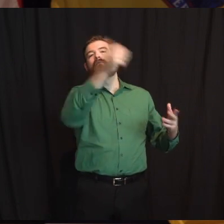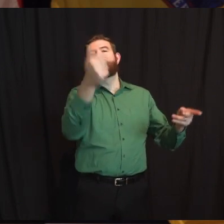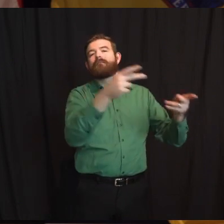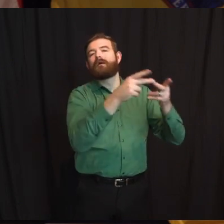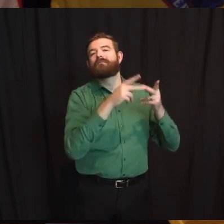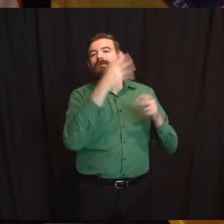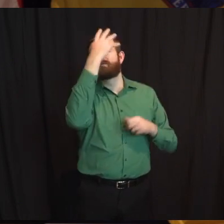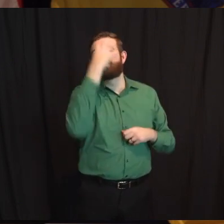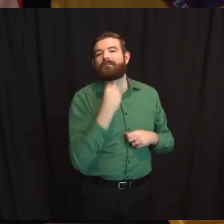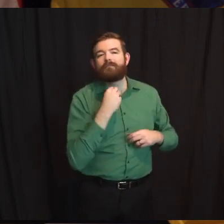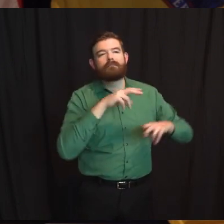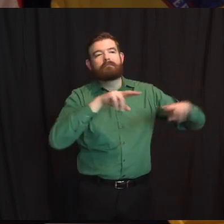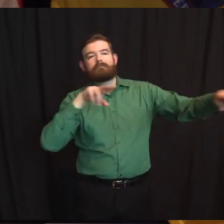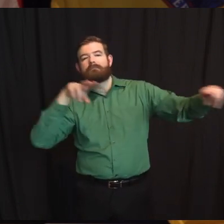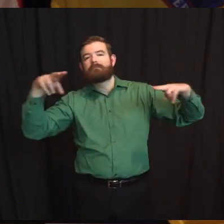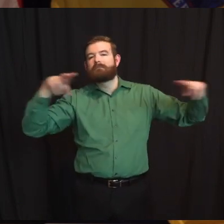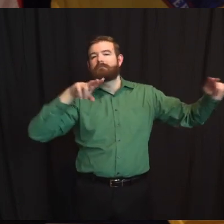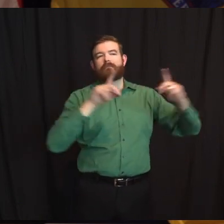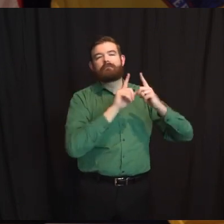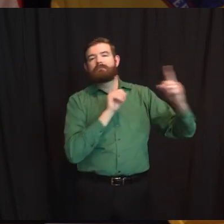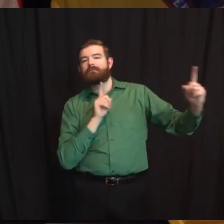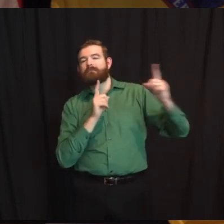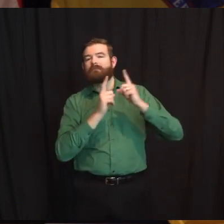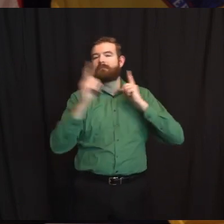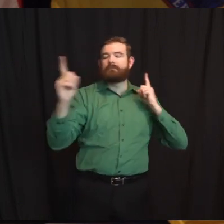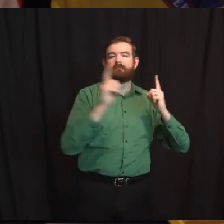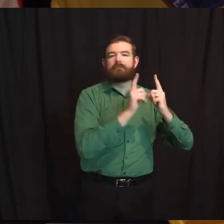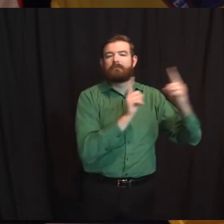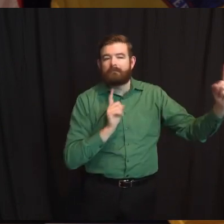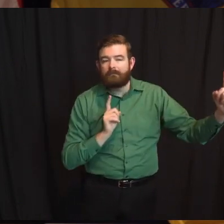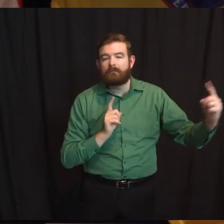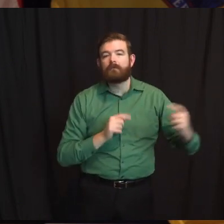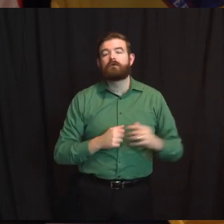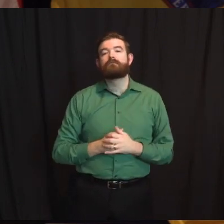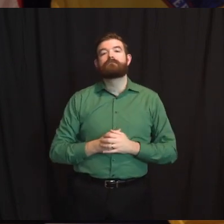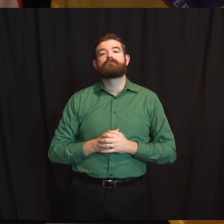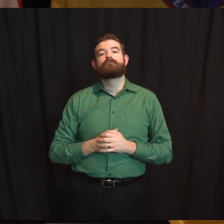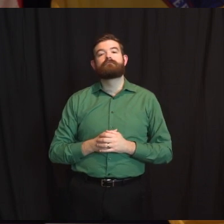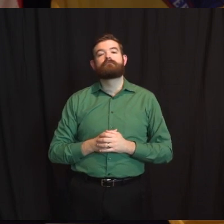social distancing purposes. The stakeholders on the